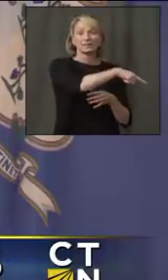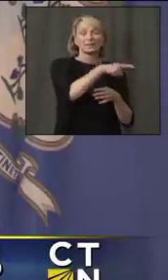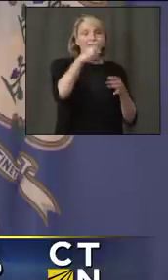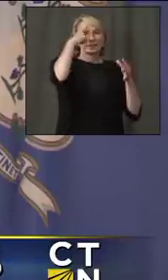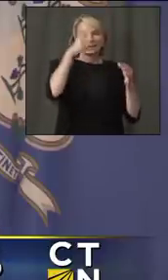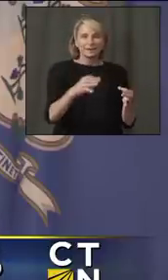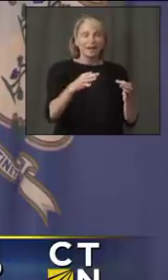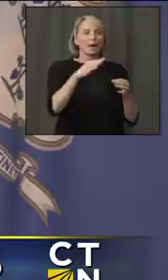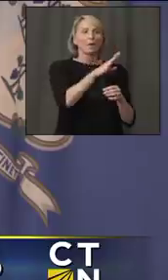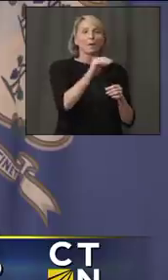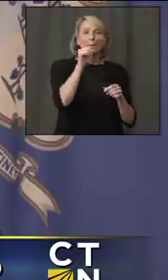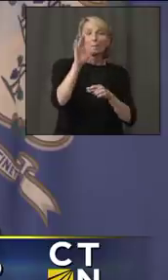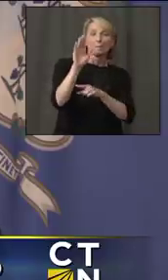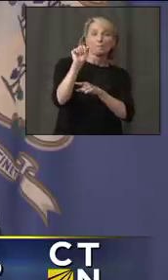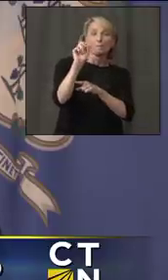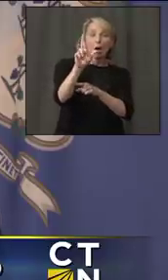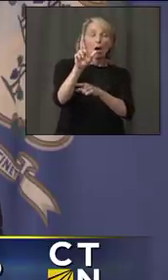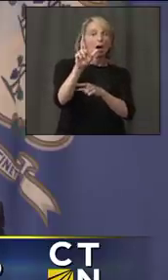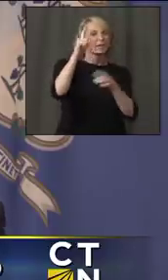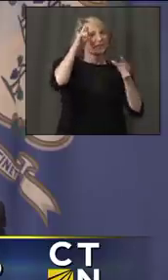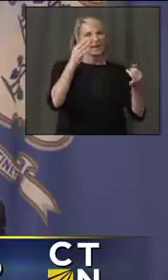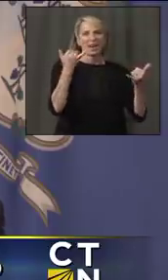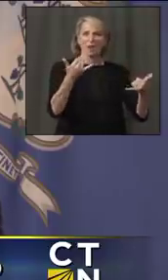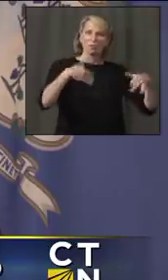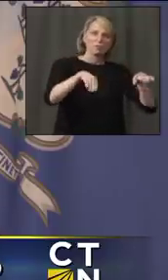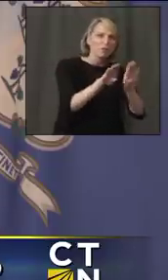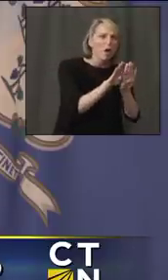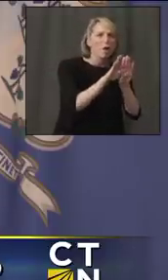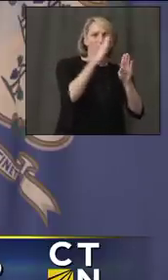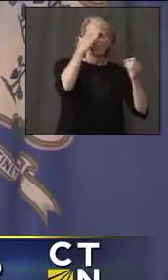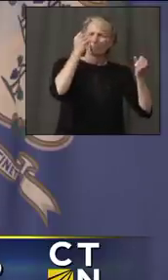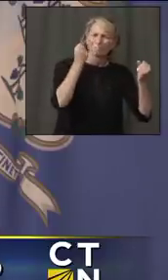a good move. Two, they're reducing their